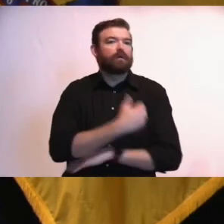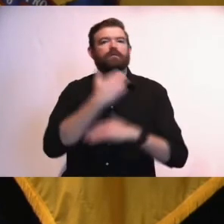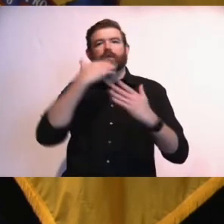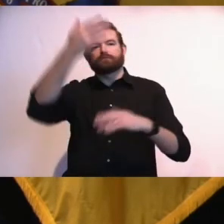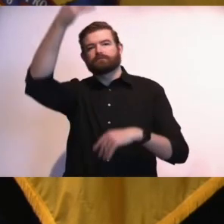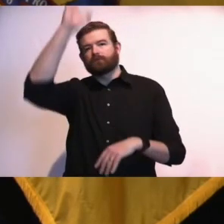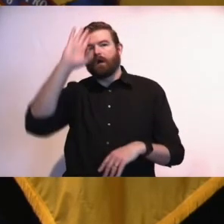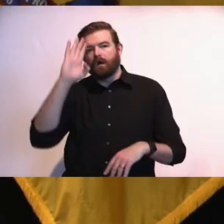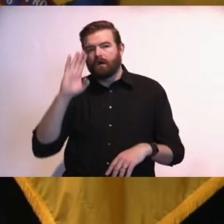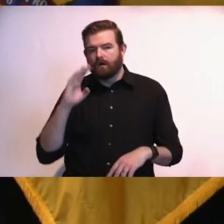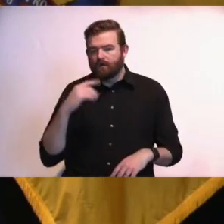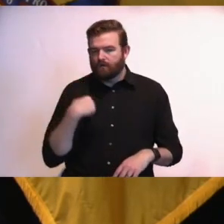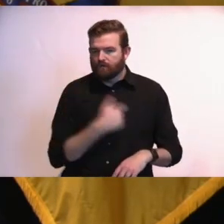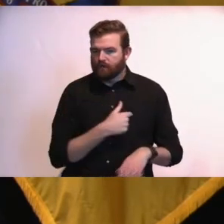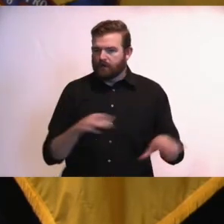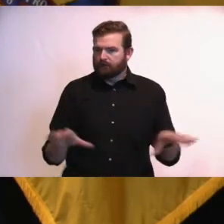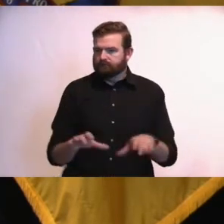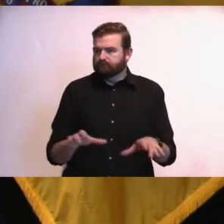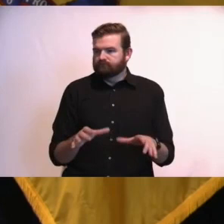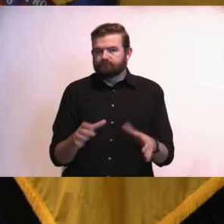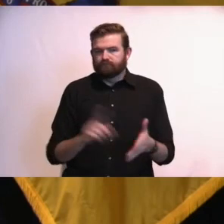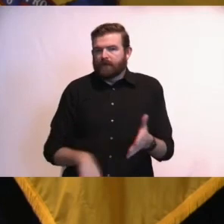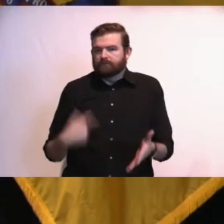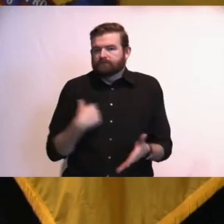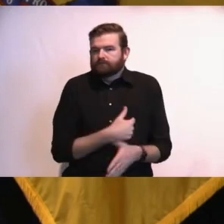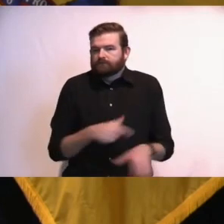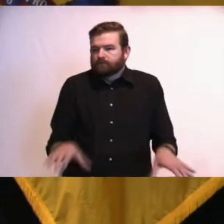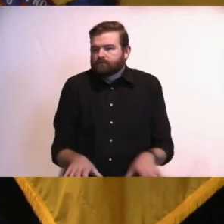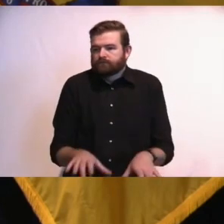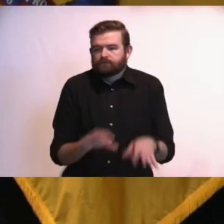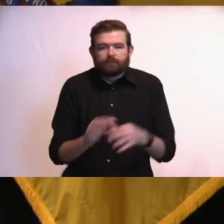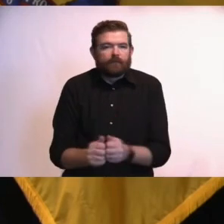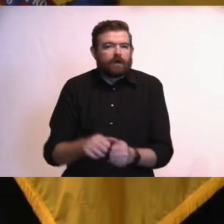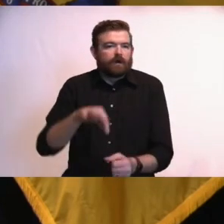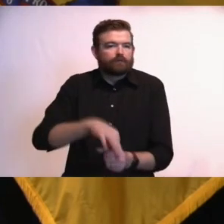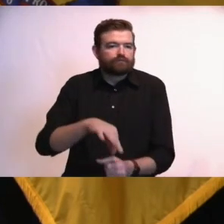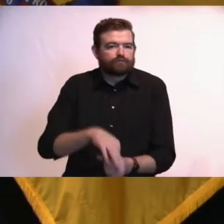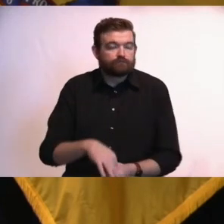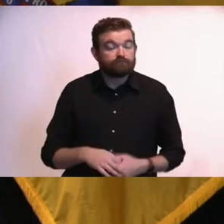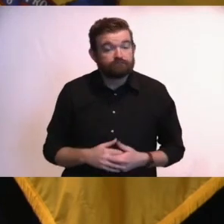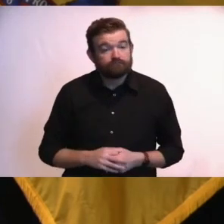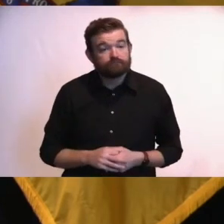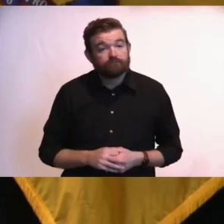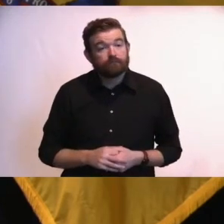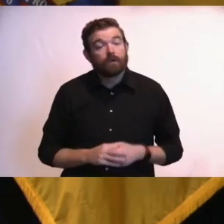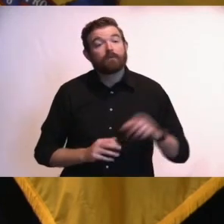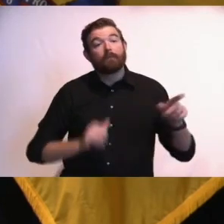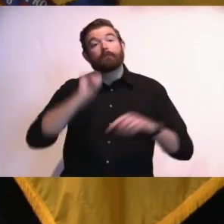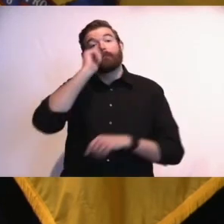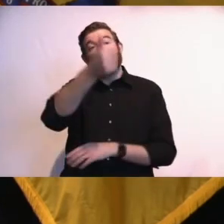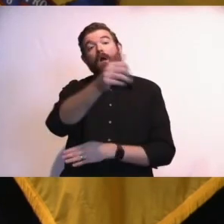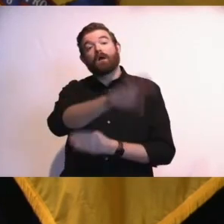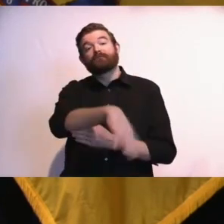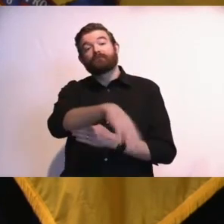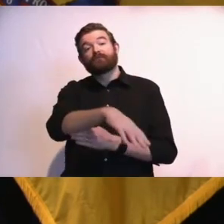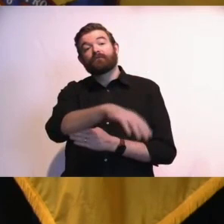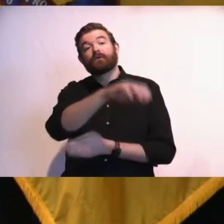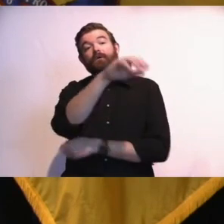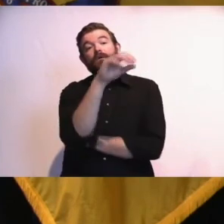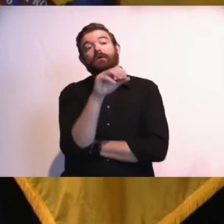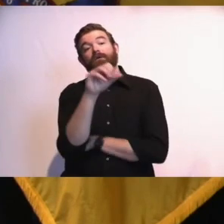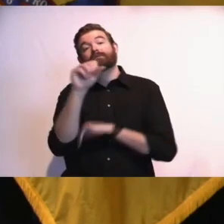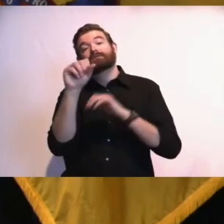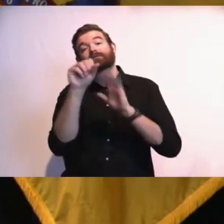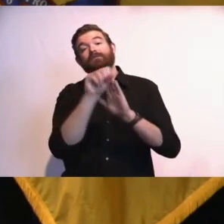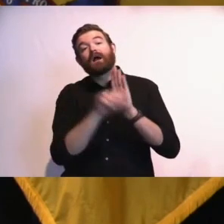more of the same. Thank you for that. And I think the state of the state, look at the state of the state tomorrow when we next gather. I'd love your